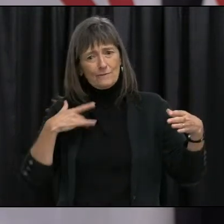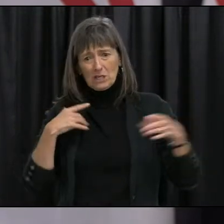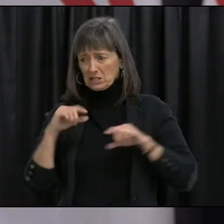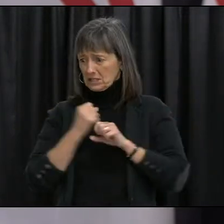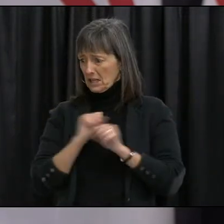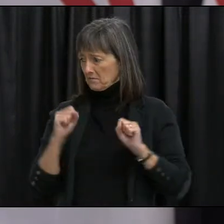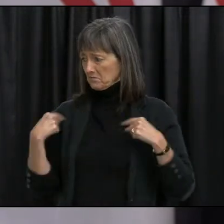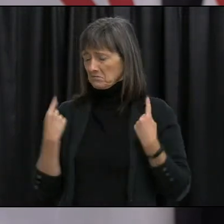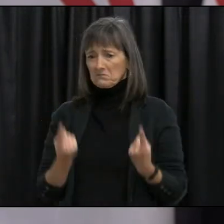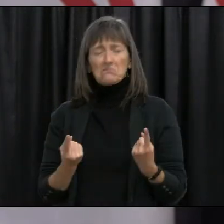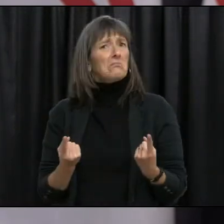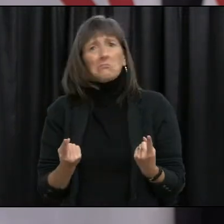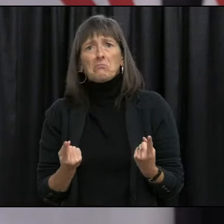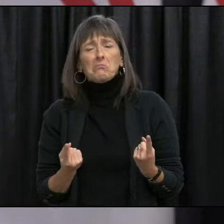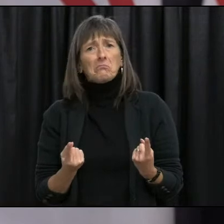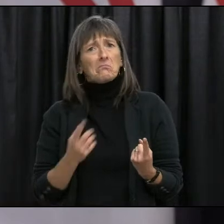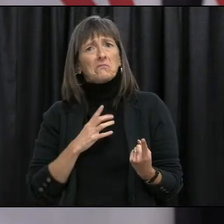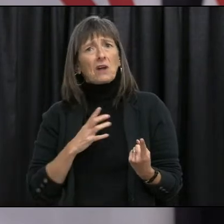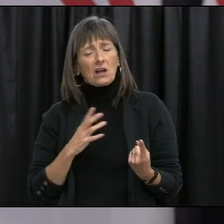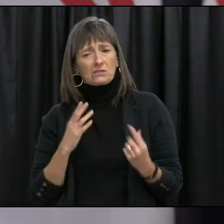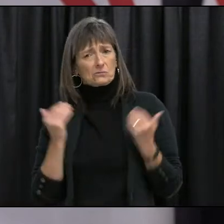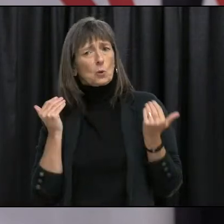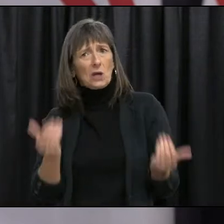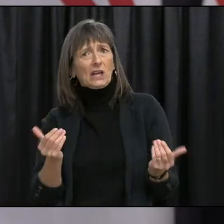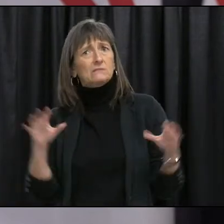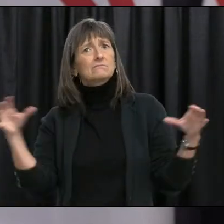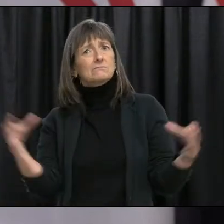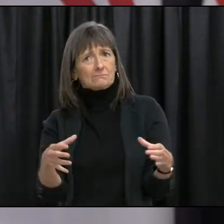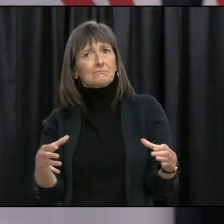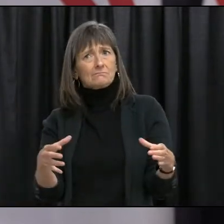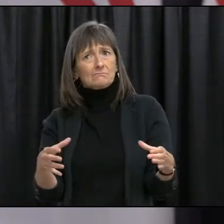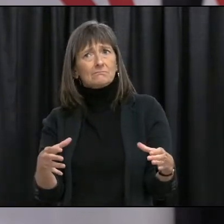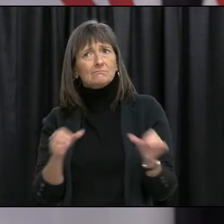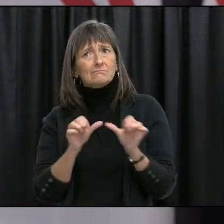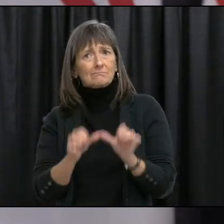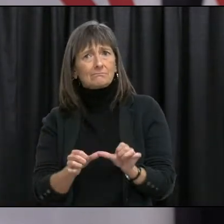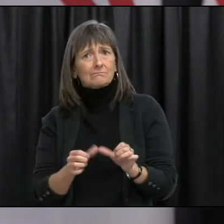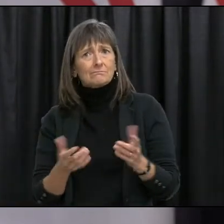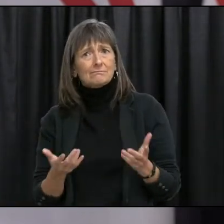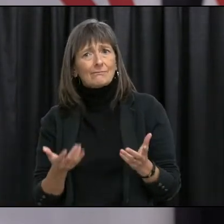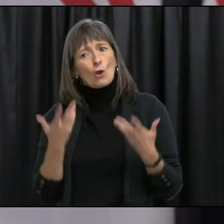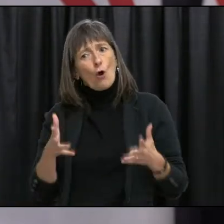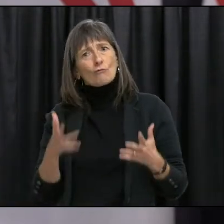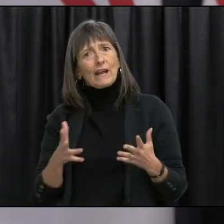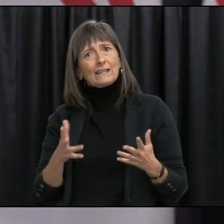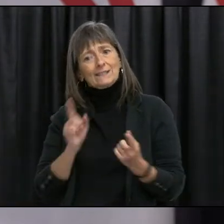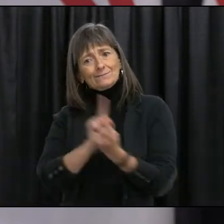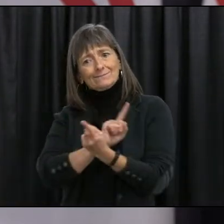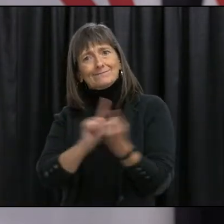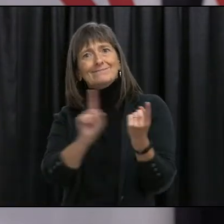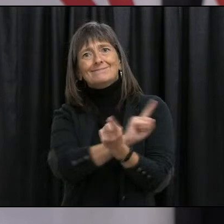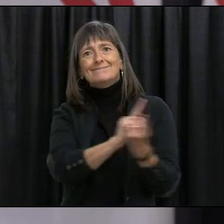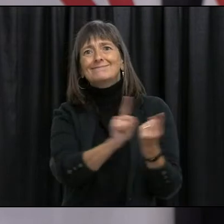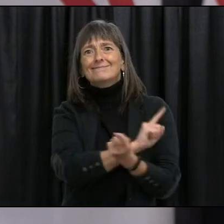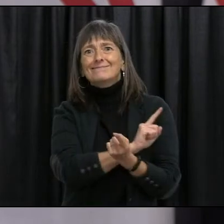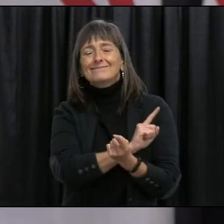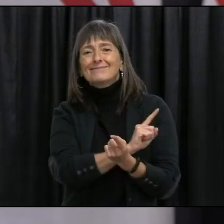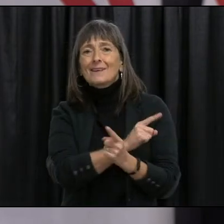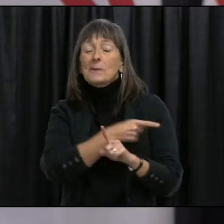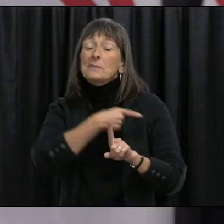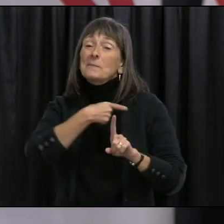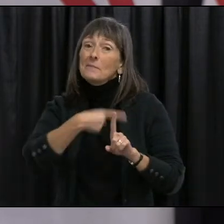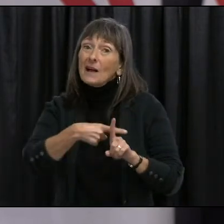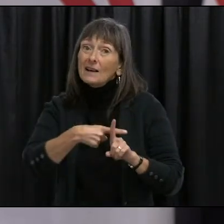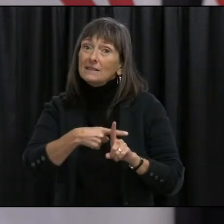then really I don't see much in the way of a challenge. Again, the important thing is that people have to be honest with their family and